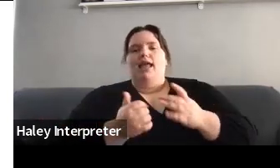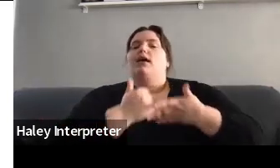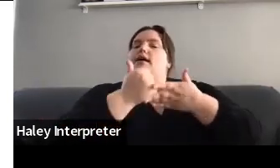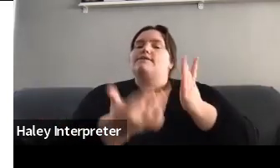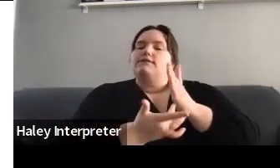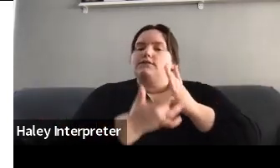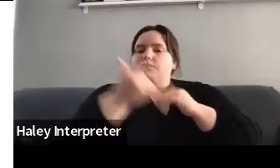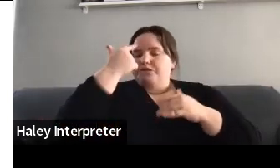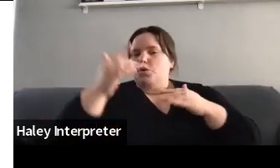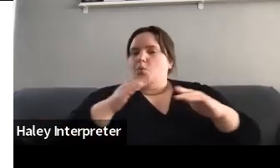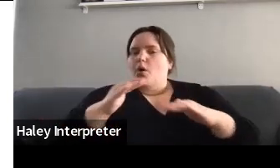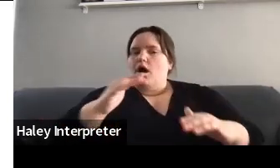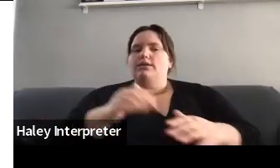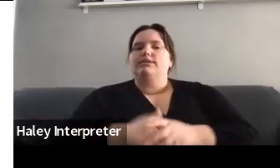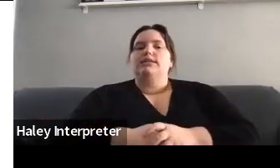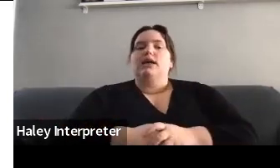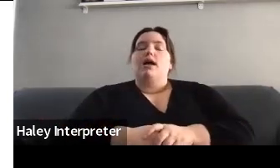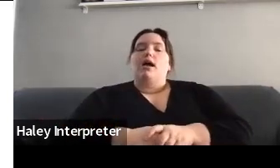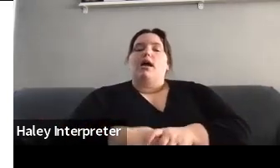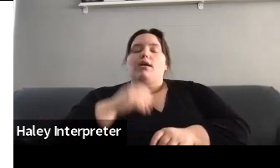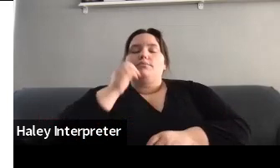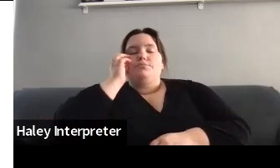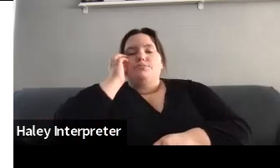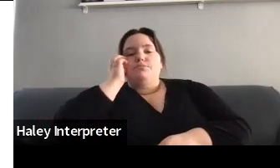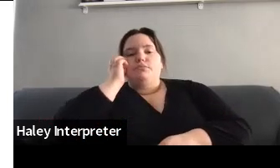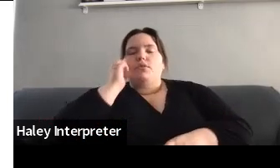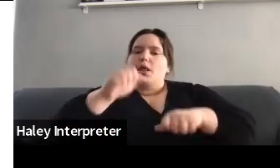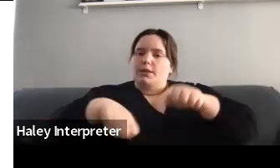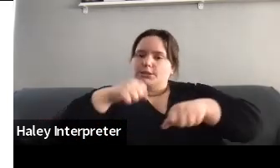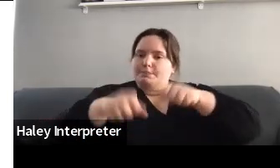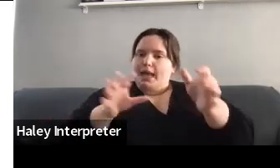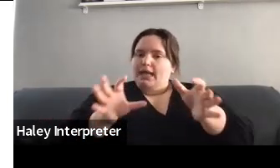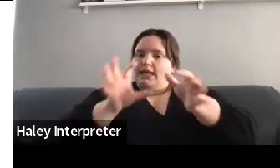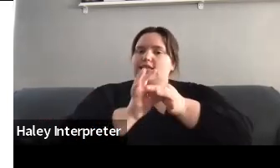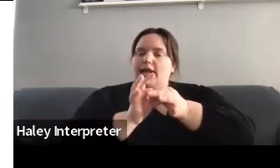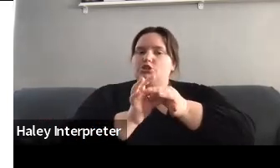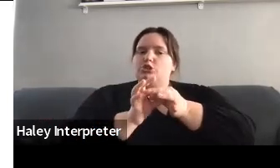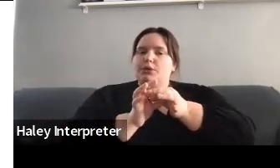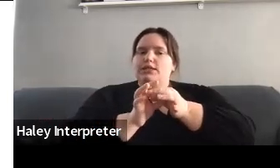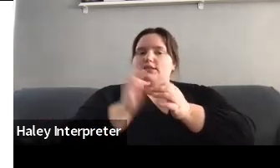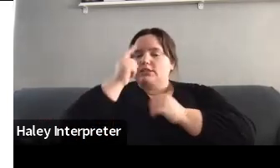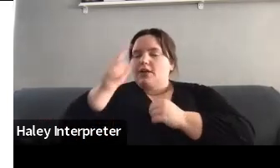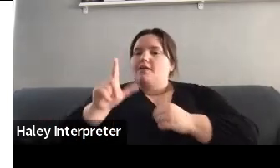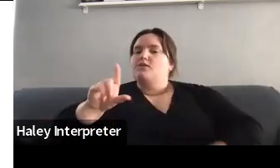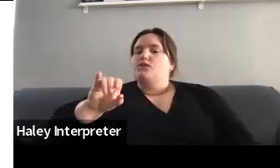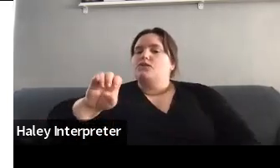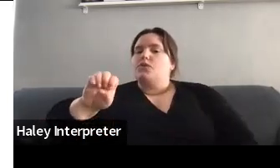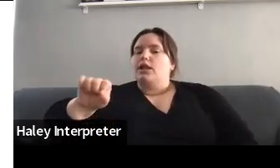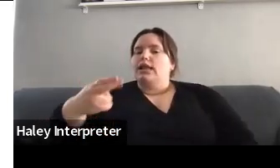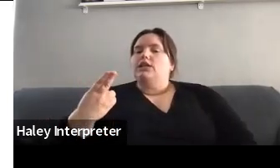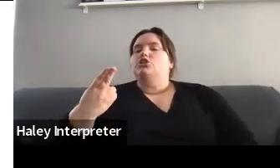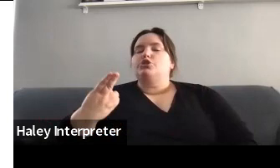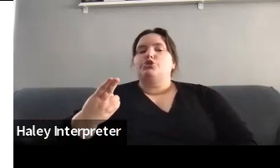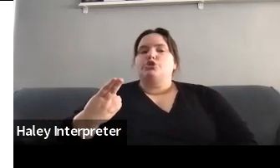are bike attachments for leashes that work also really well as wheelchair attachments. So